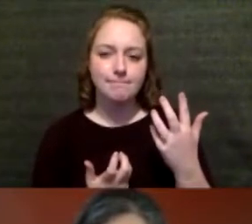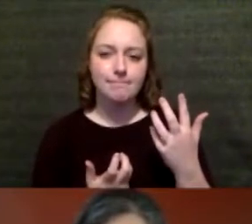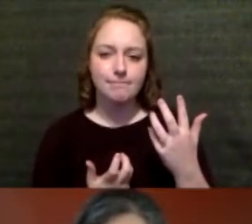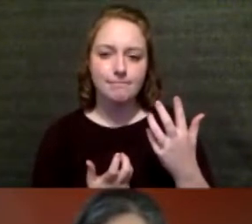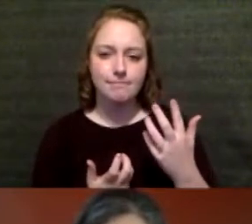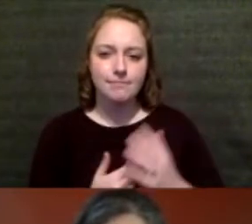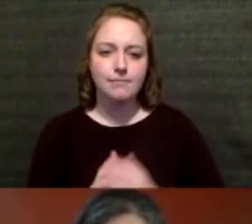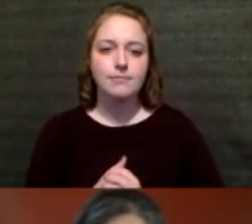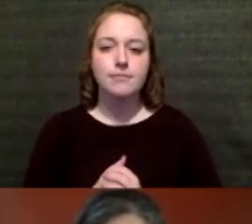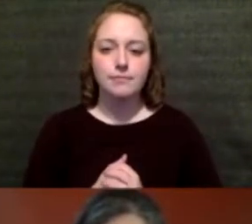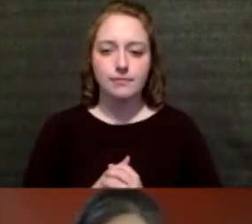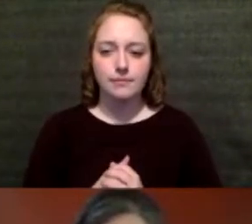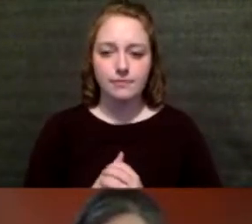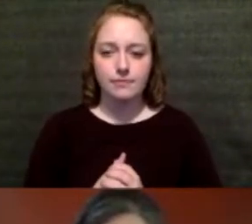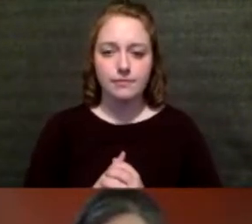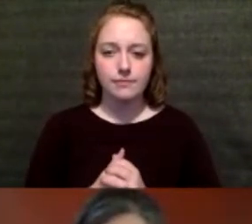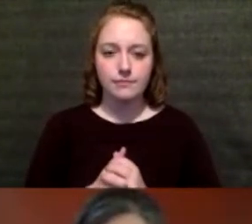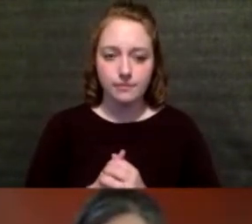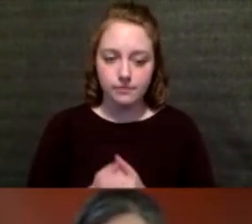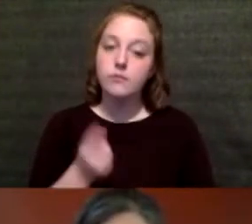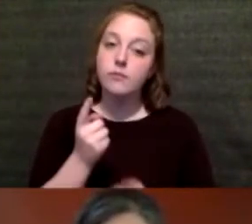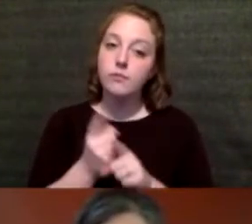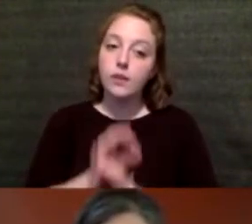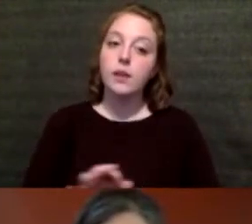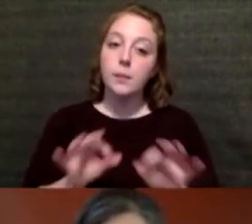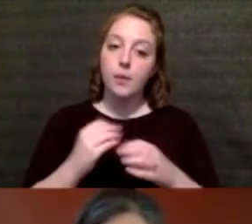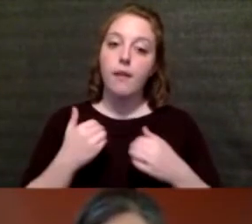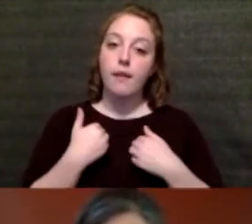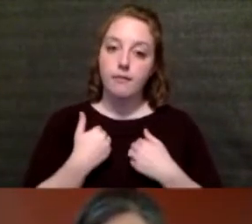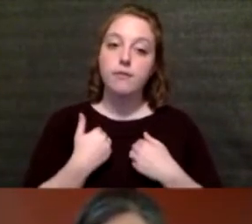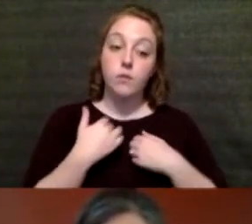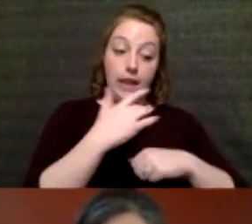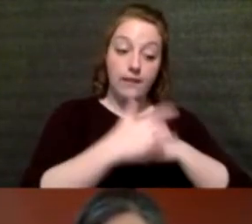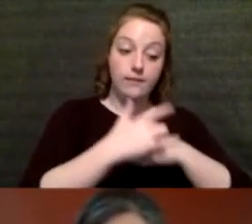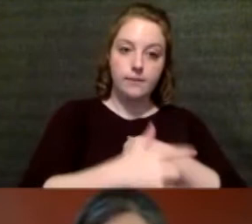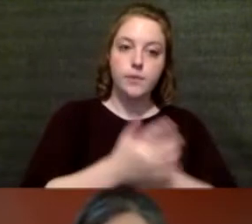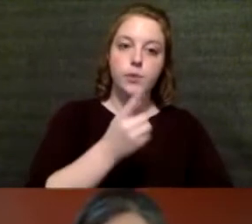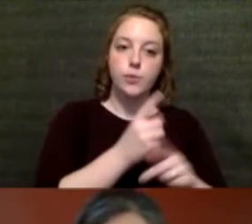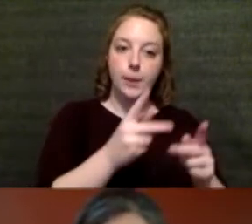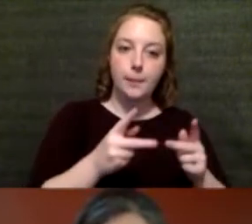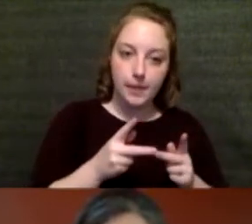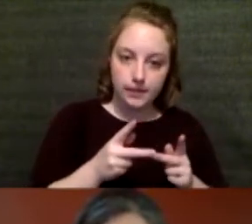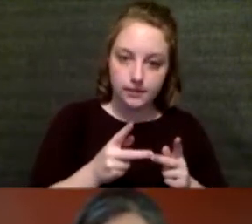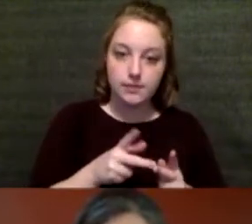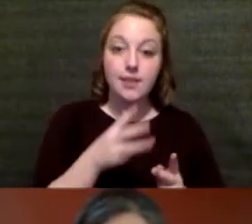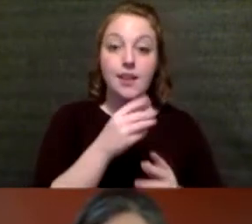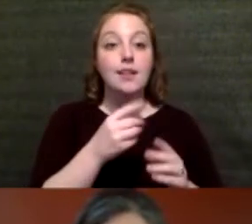Definitely having the right seats in the right places, uh, is a nice opportunity and the right number of seats.